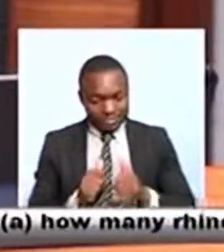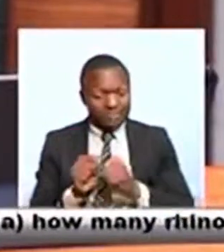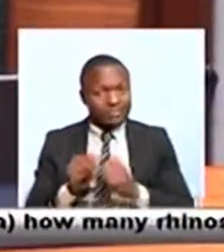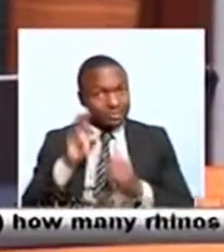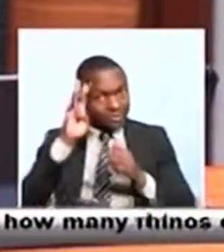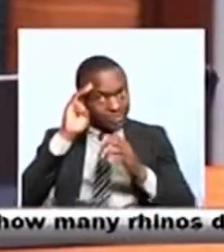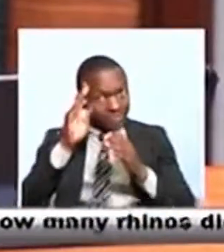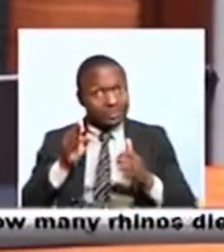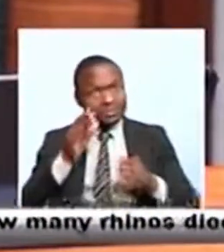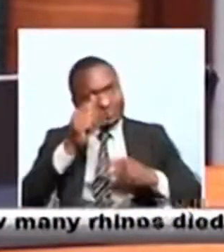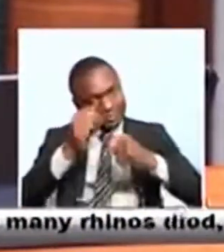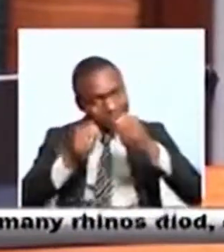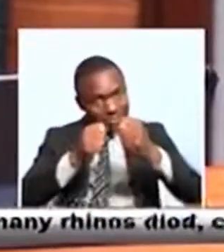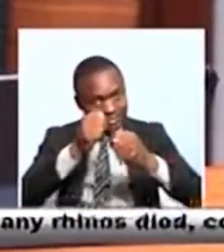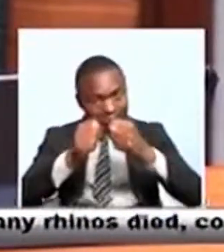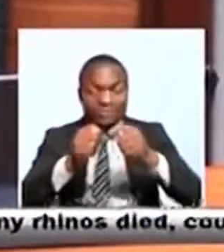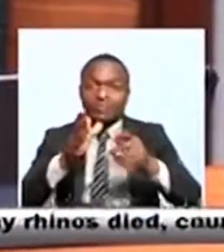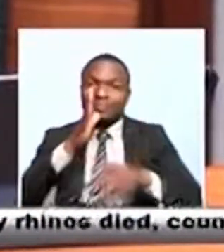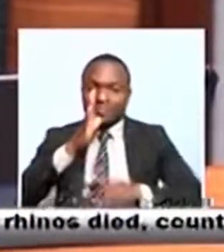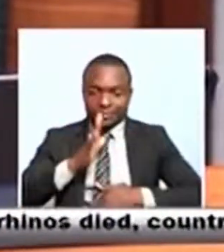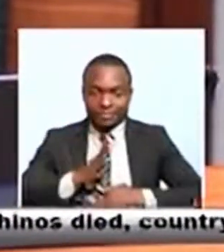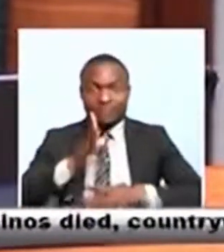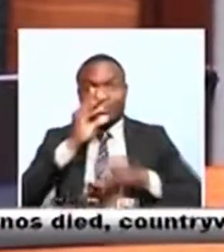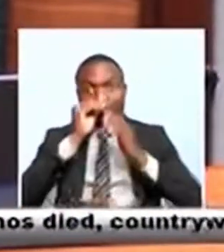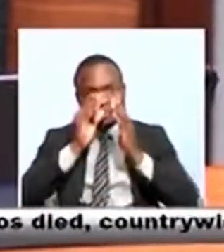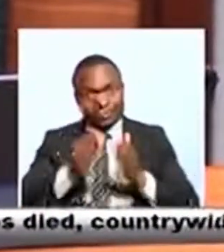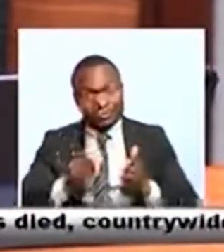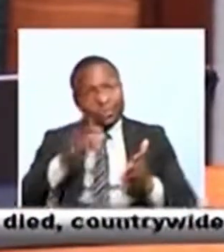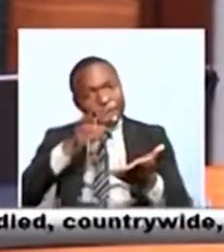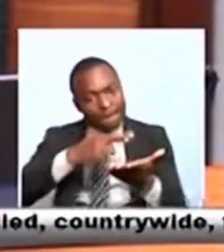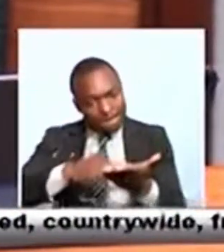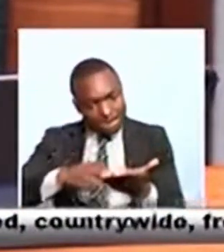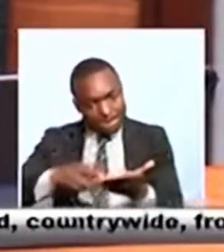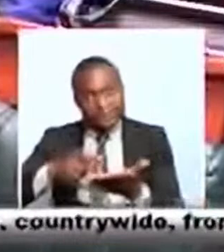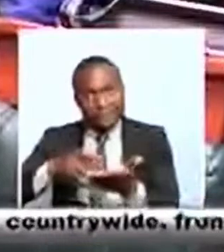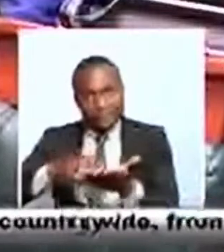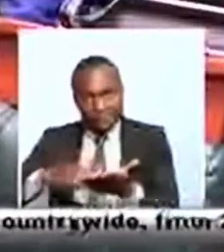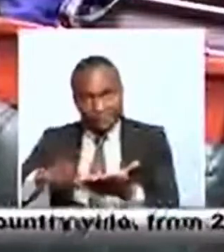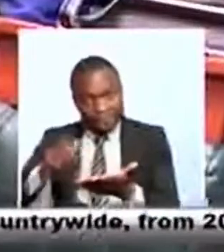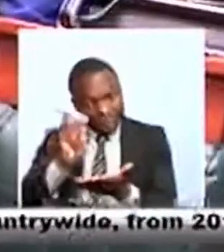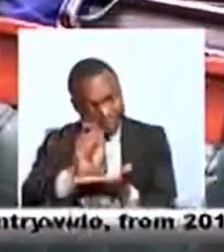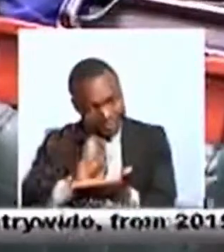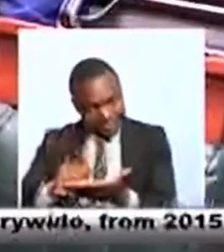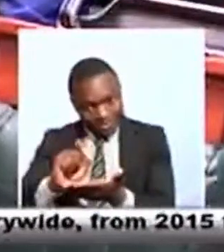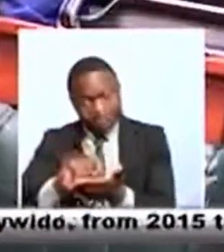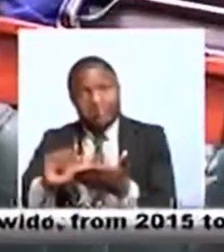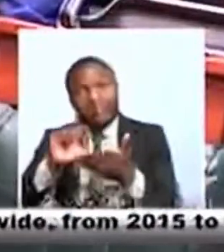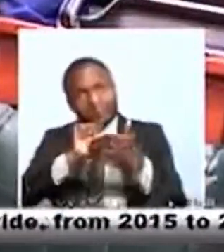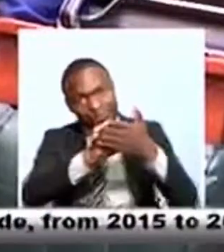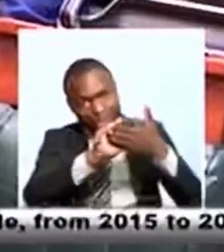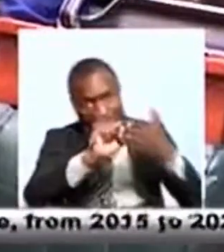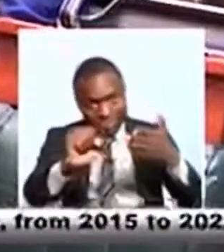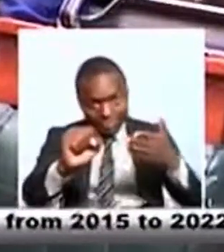Tourism. Madam Speaker, allow me to read a written statement from the technical